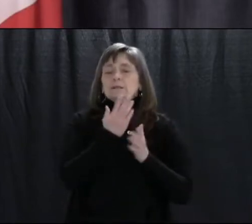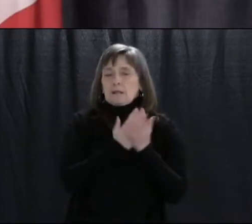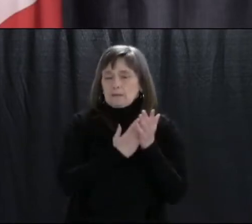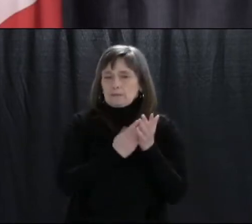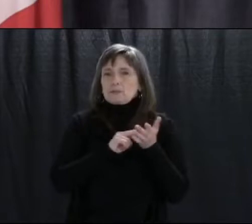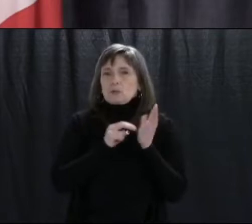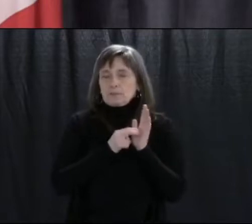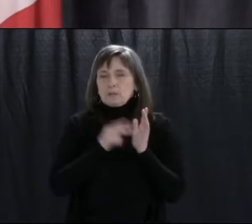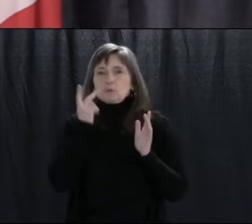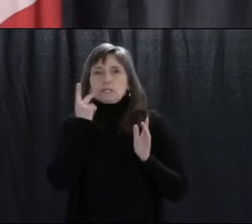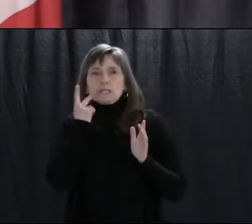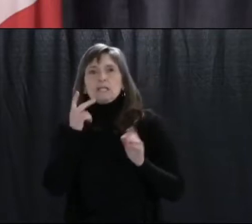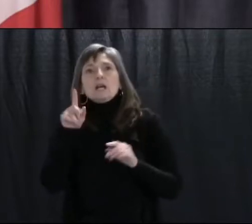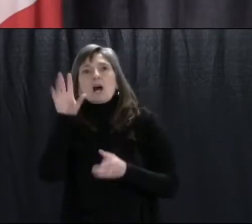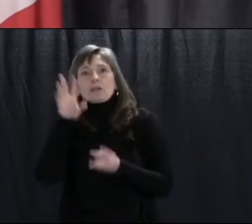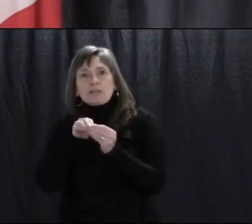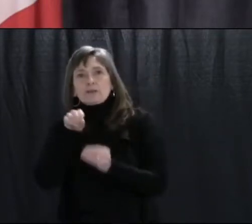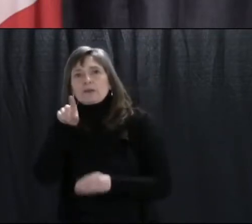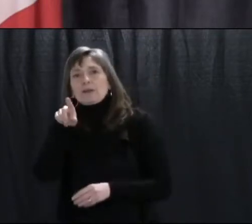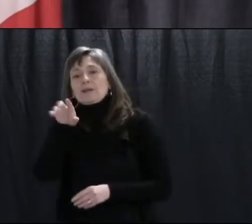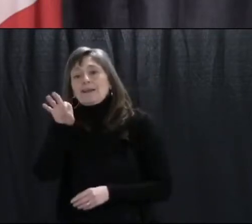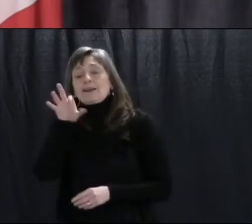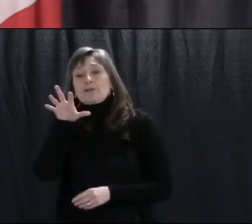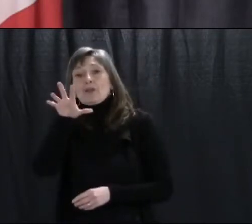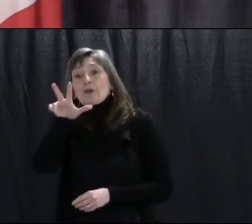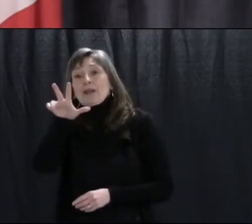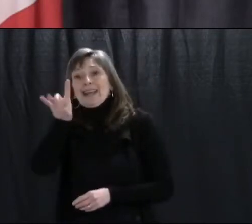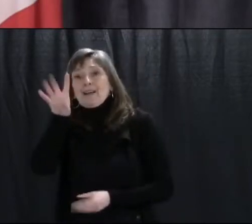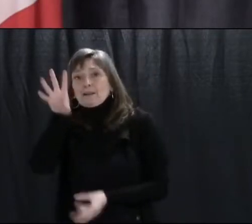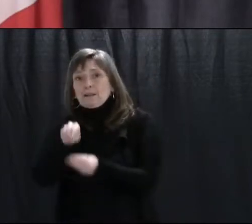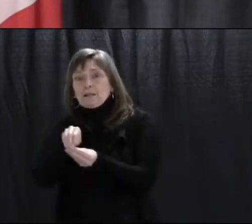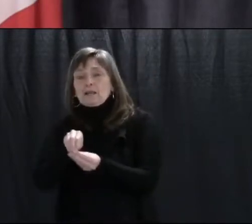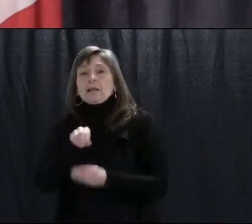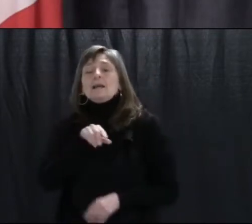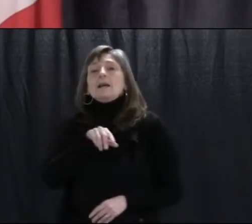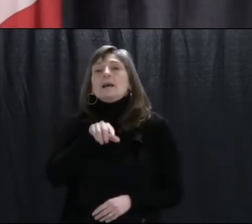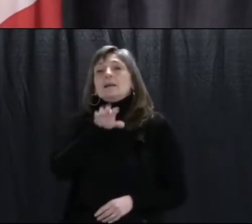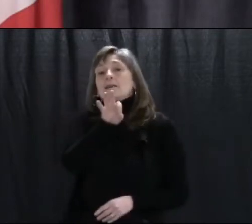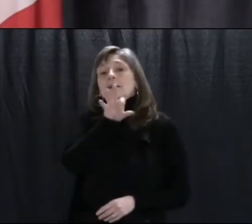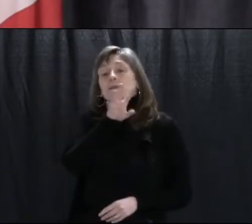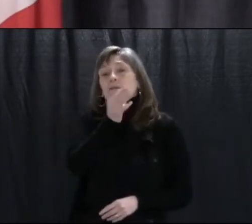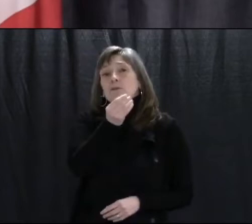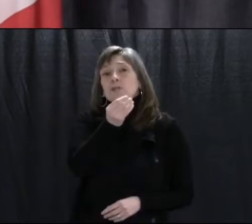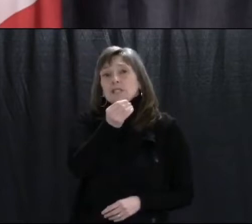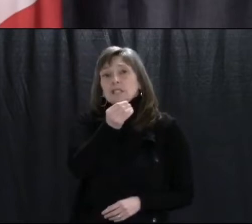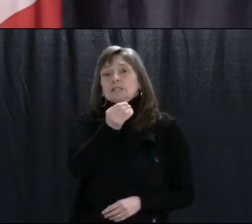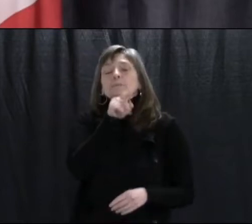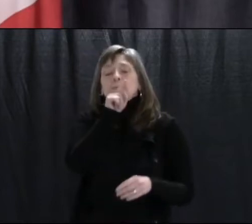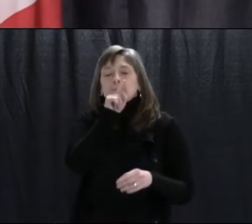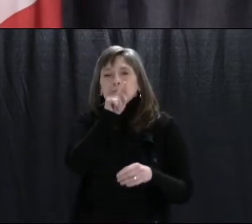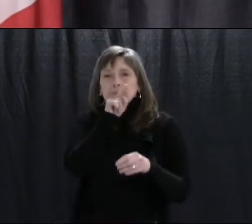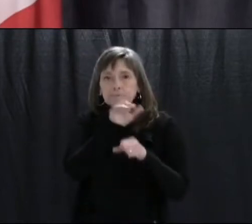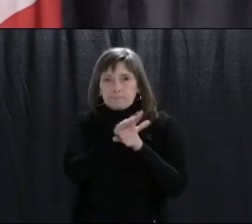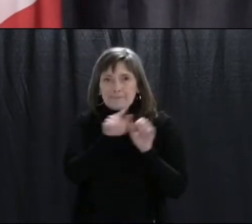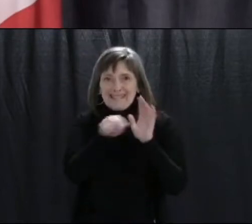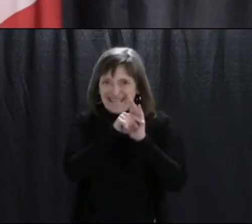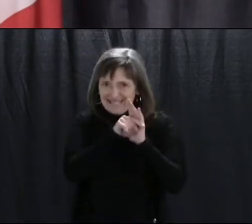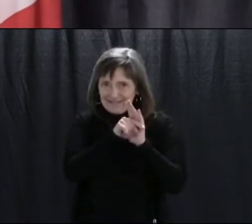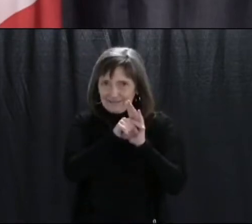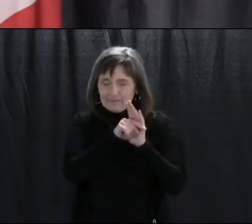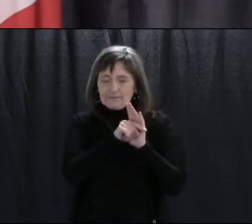a dip in the numbers there. Of these 938 people, 914 people have been confirmed negative for the